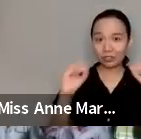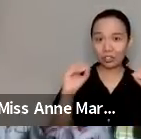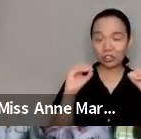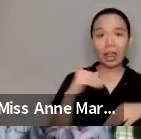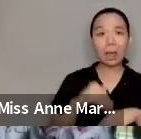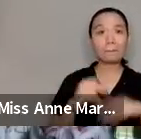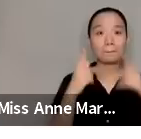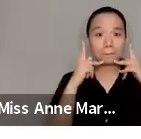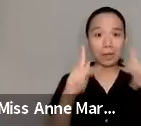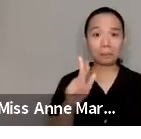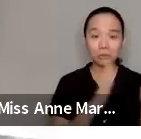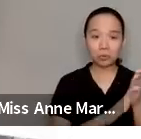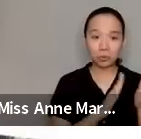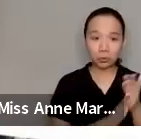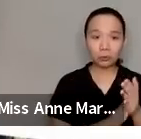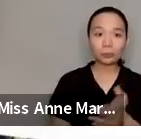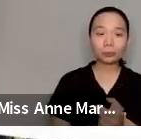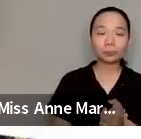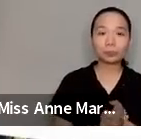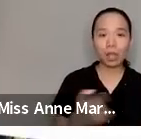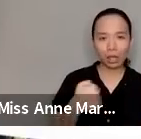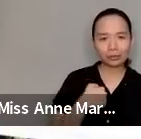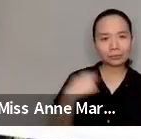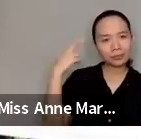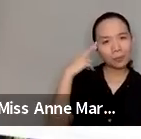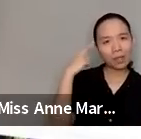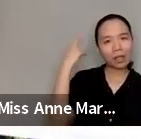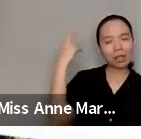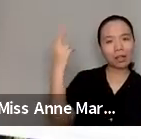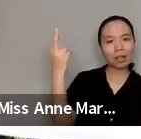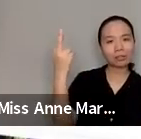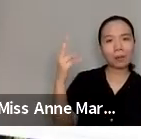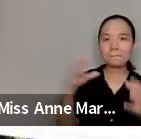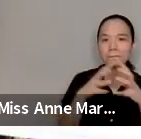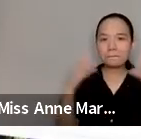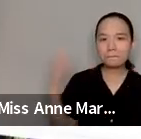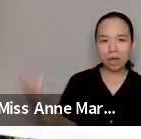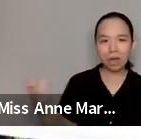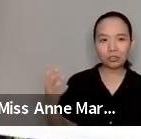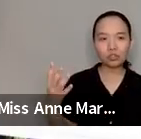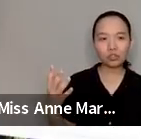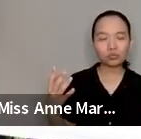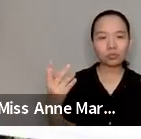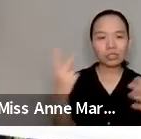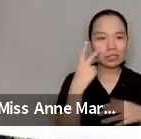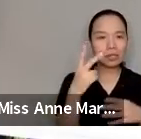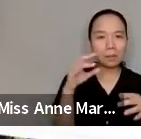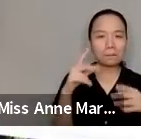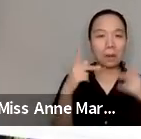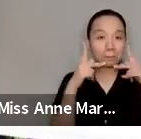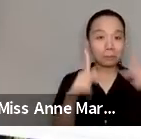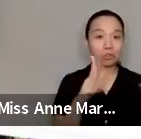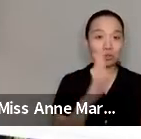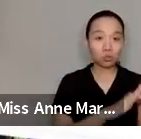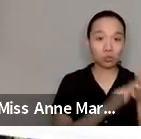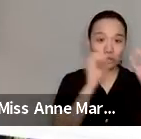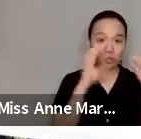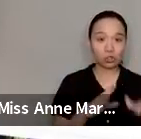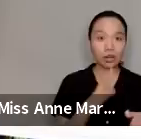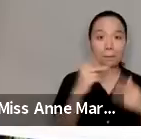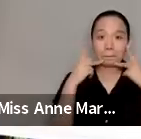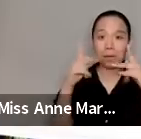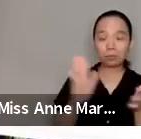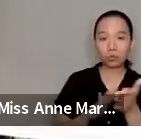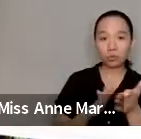public school, I realized that much of the taboo surrounding public school teachers and public school